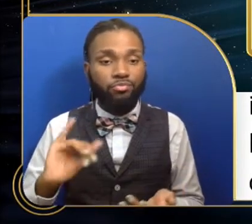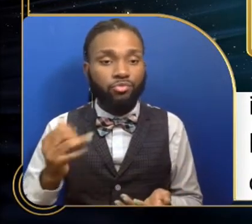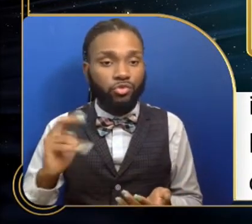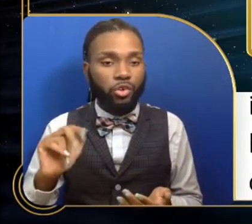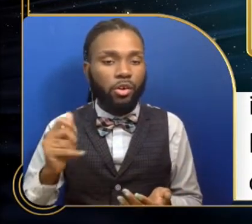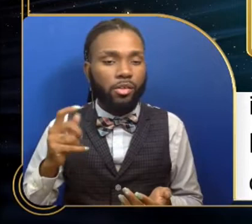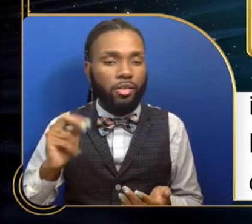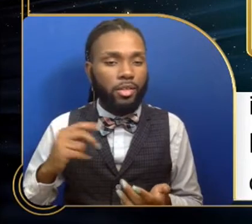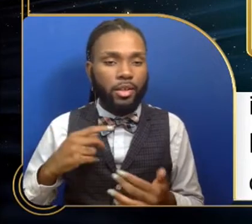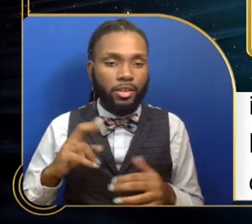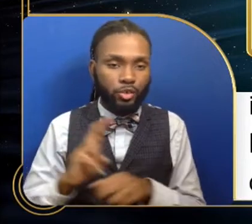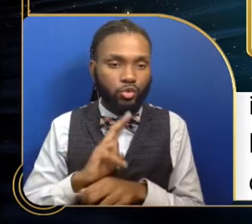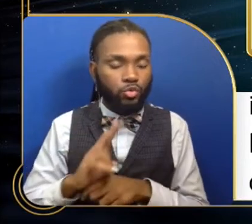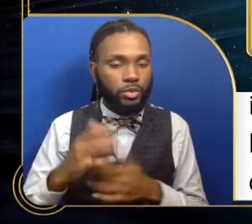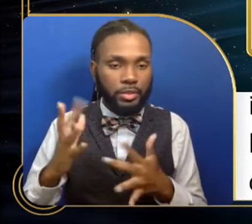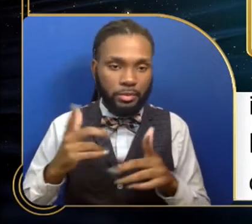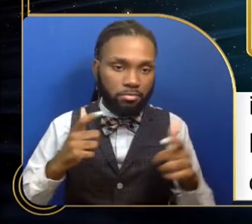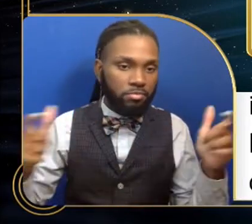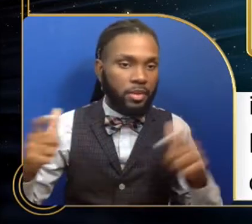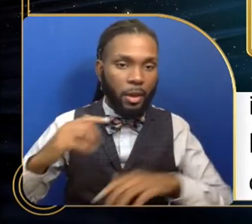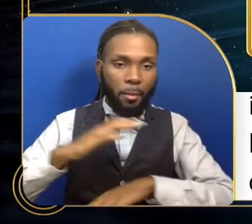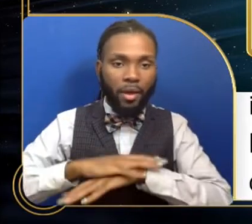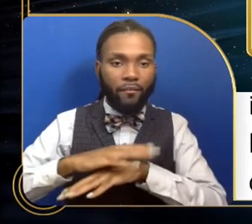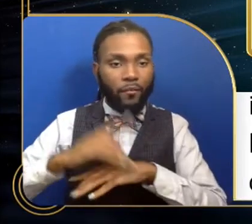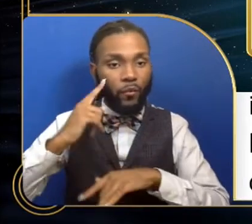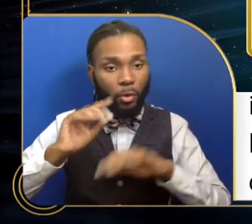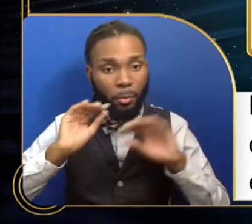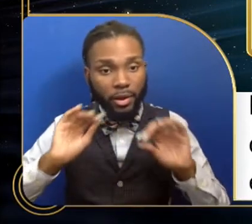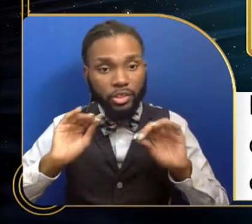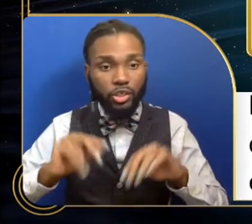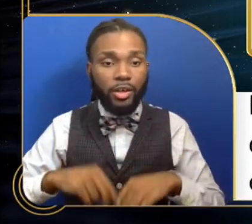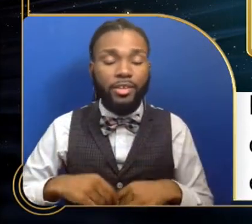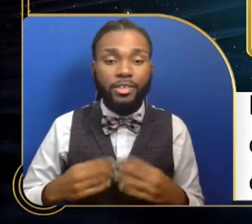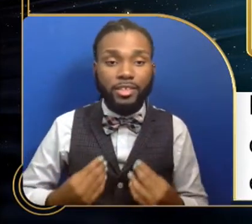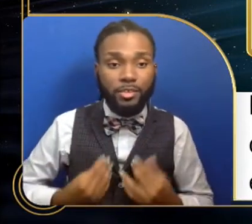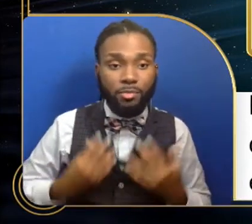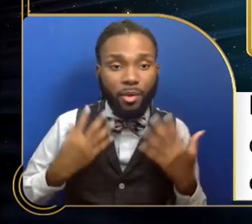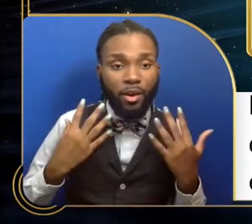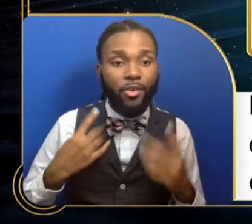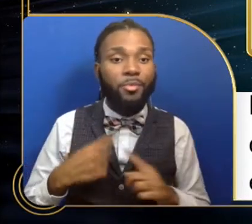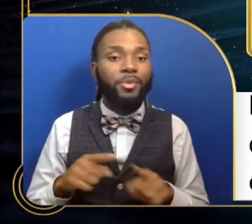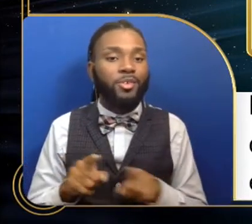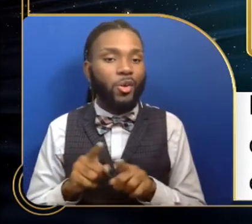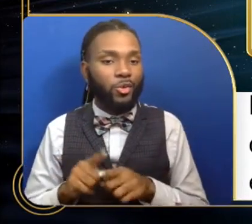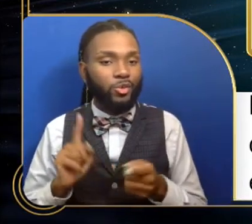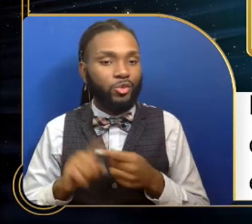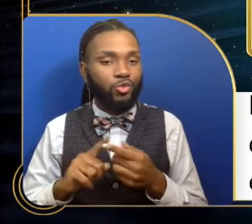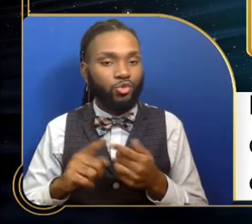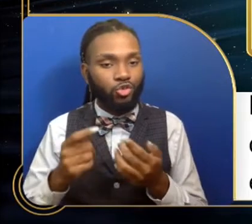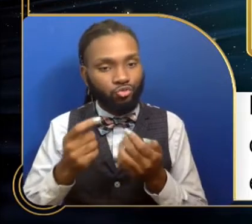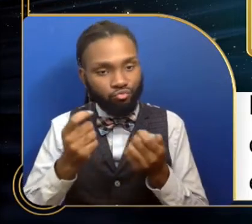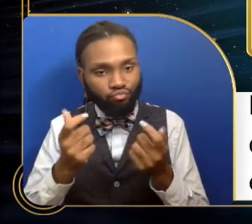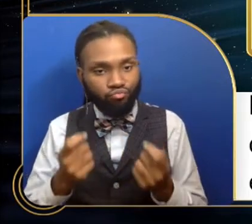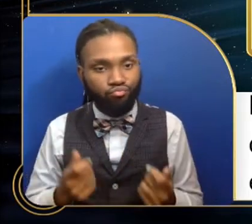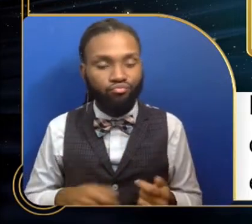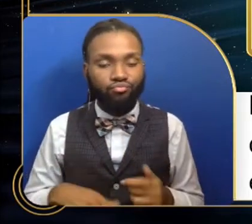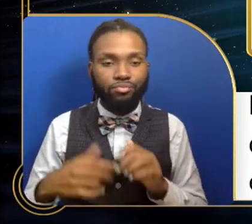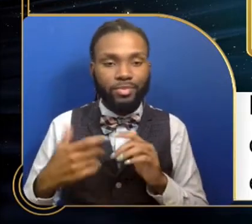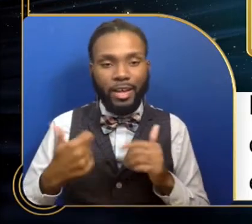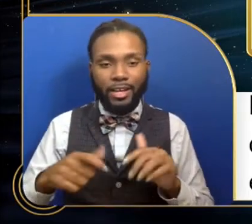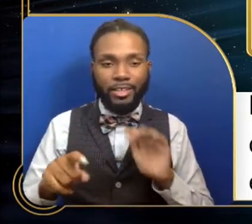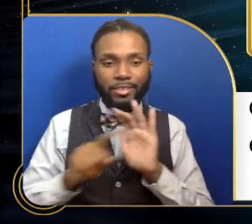far-reaching platform to educate, inspire, and to ultimately erase stigma.